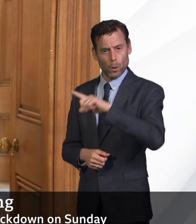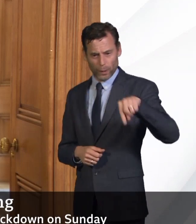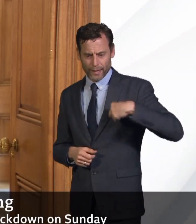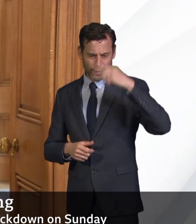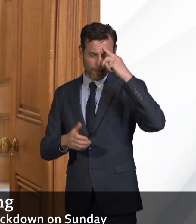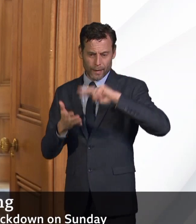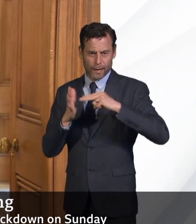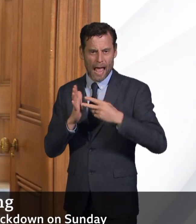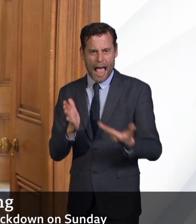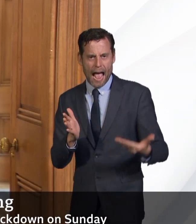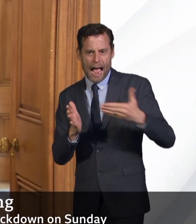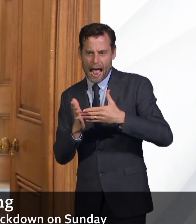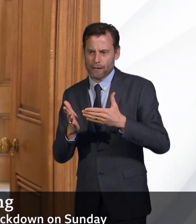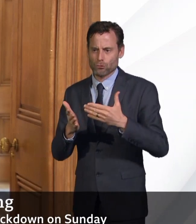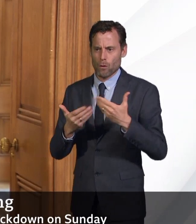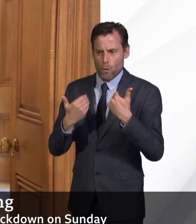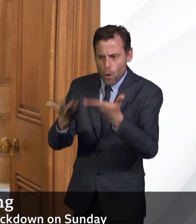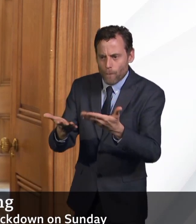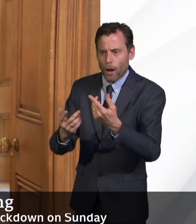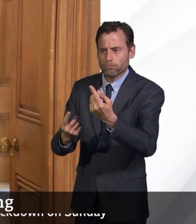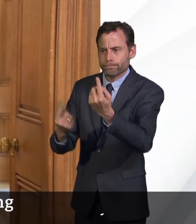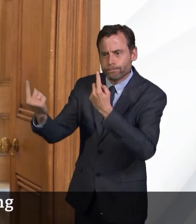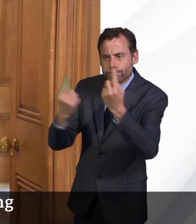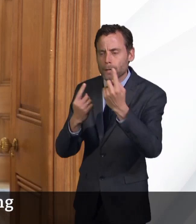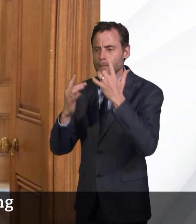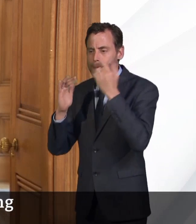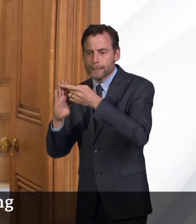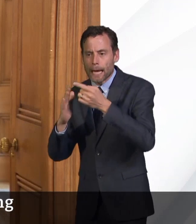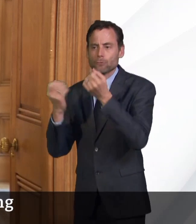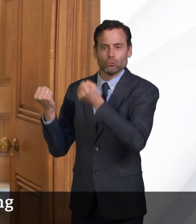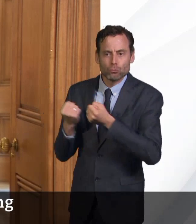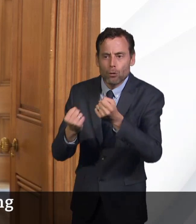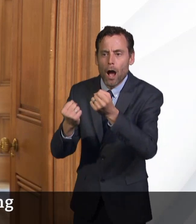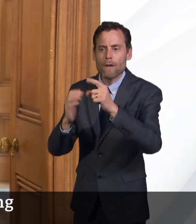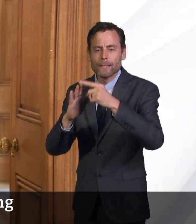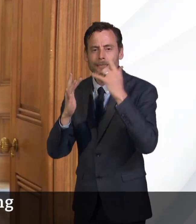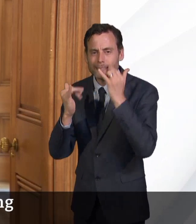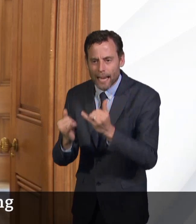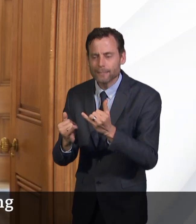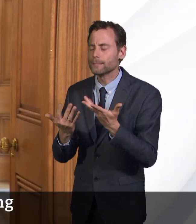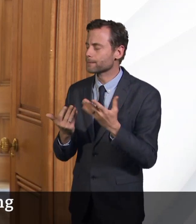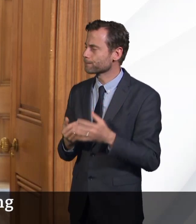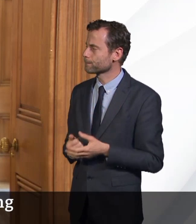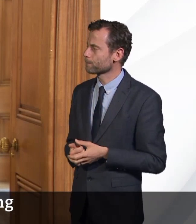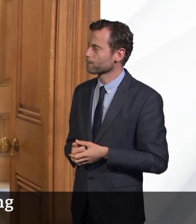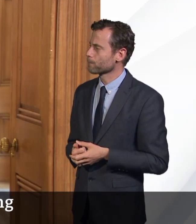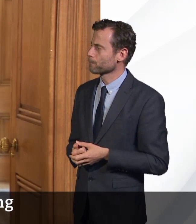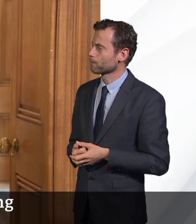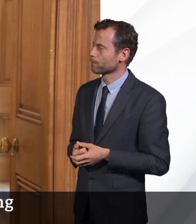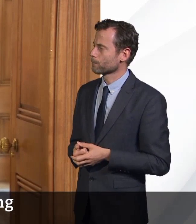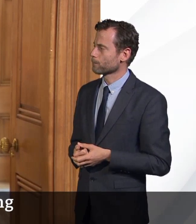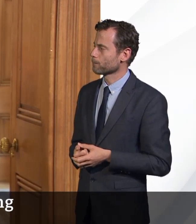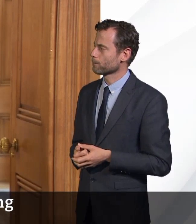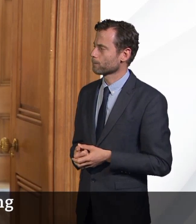the infrastructure to have additional drive-through testing centres or indeed additional mobile centres,